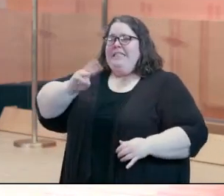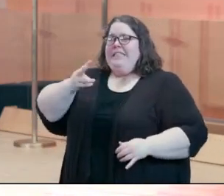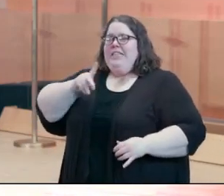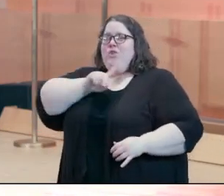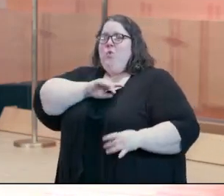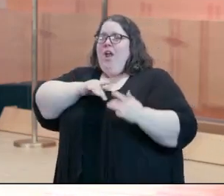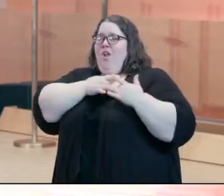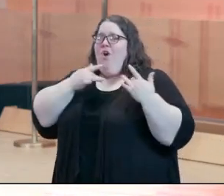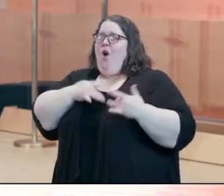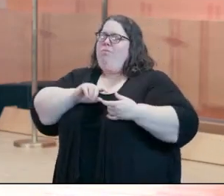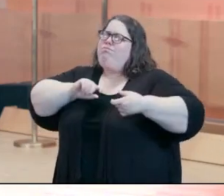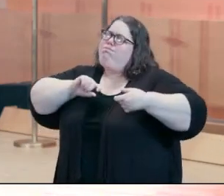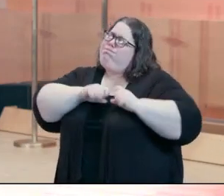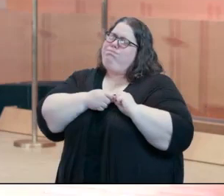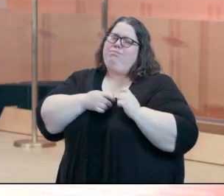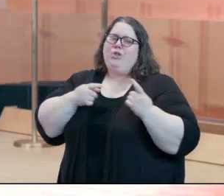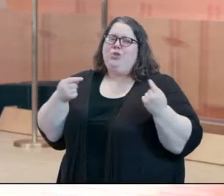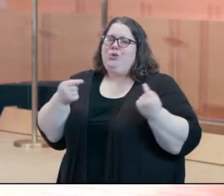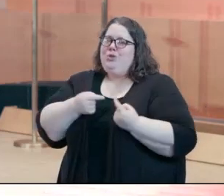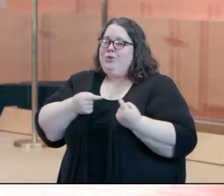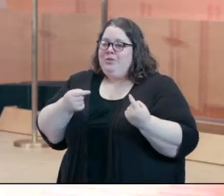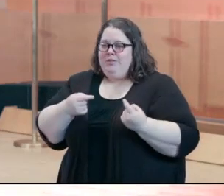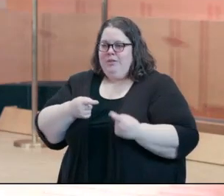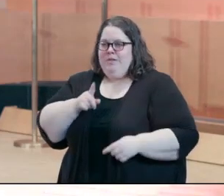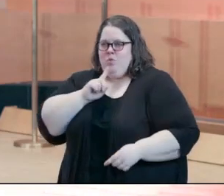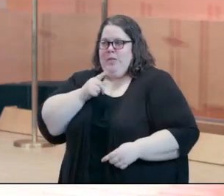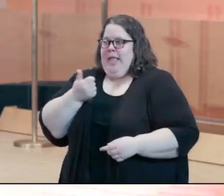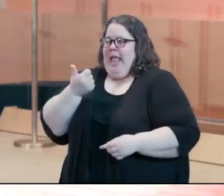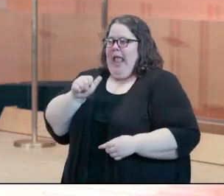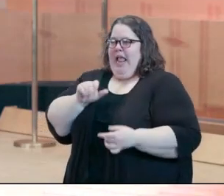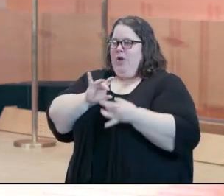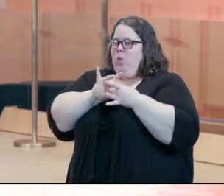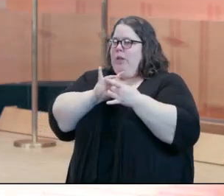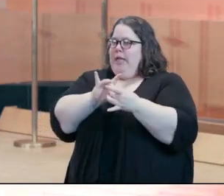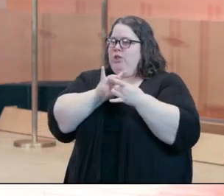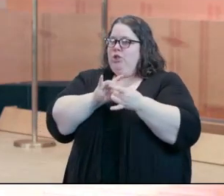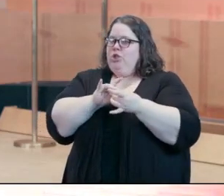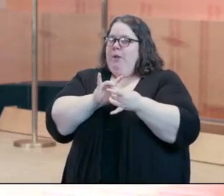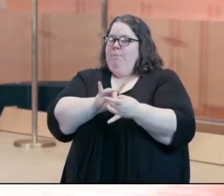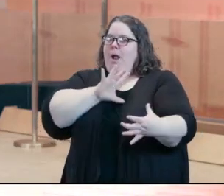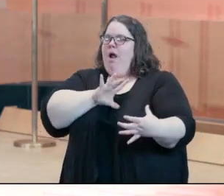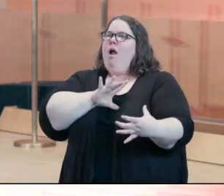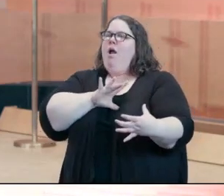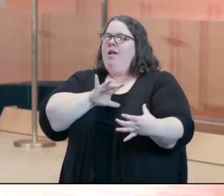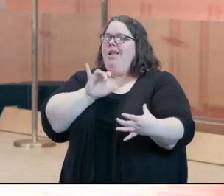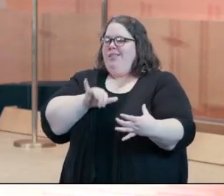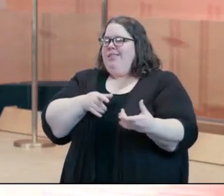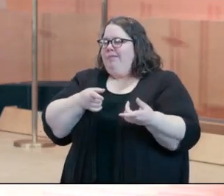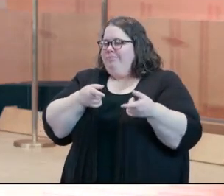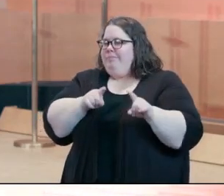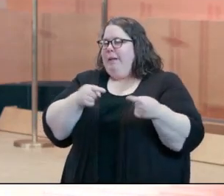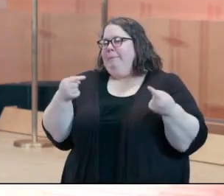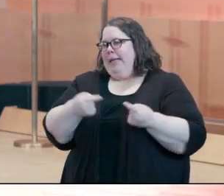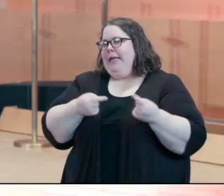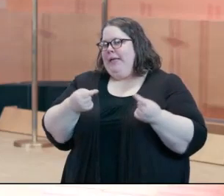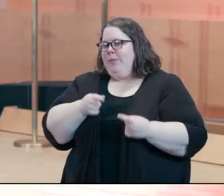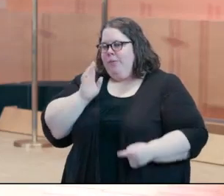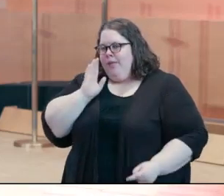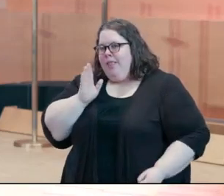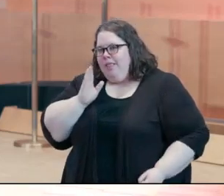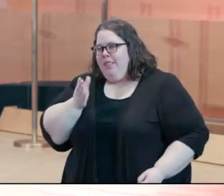But tearing apart of any relationship brings pain with it. And yet anyone who's gone